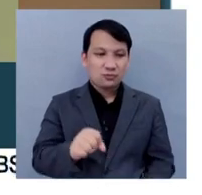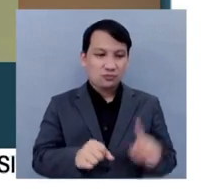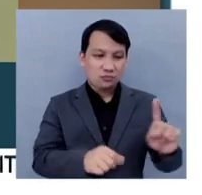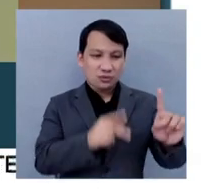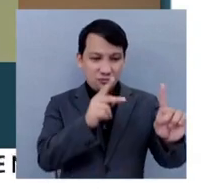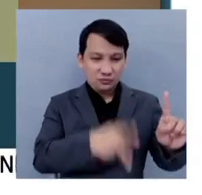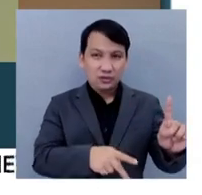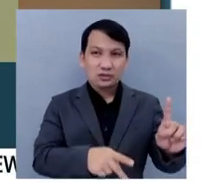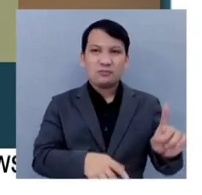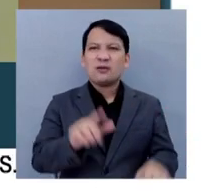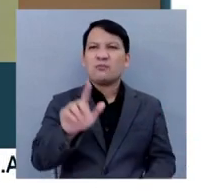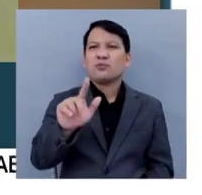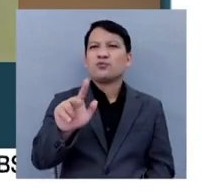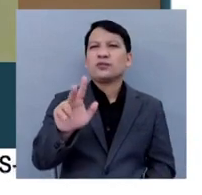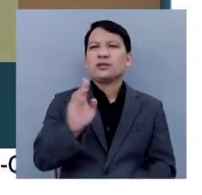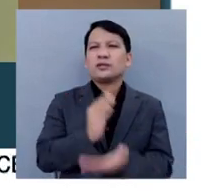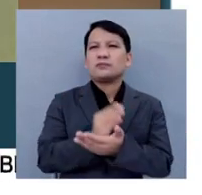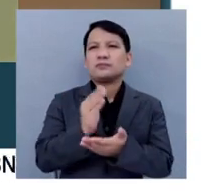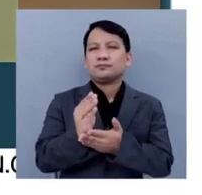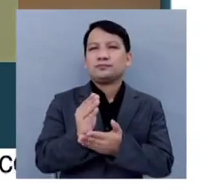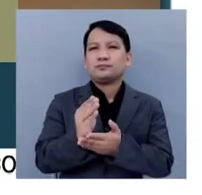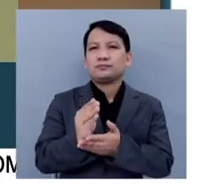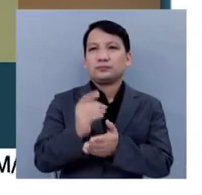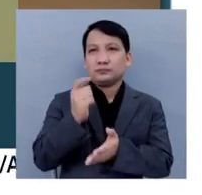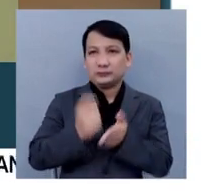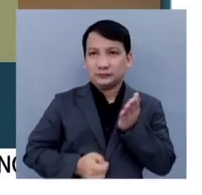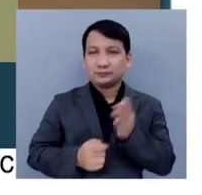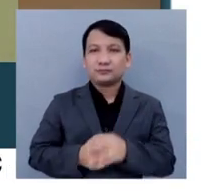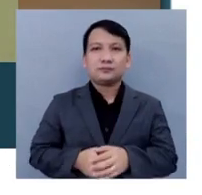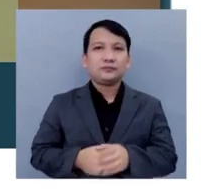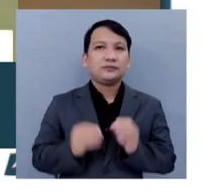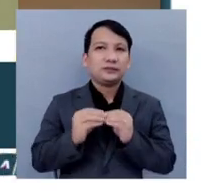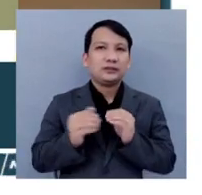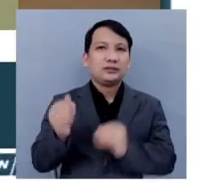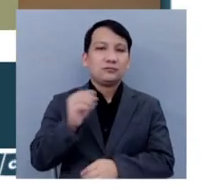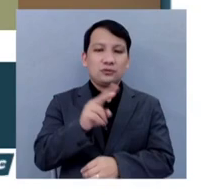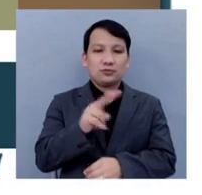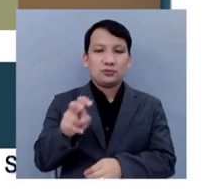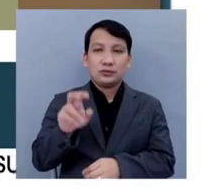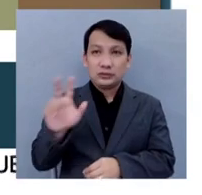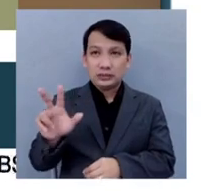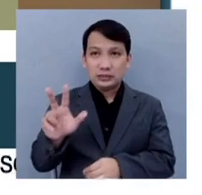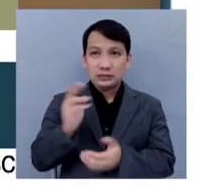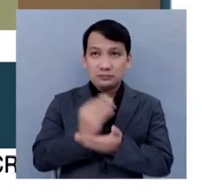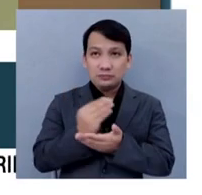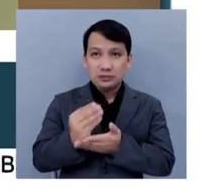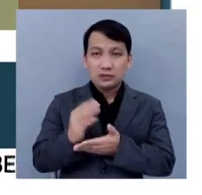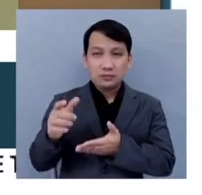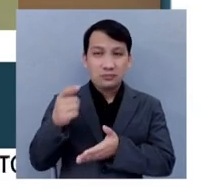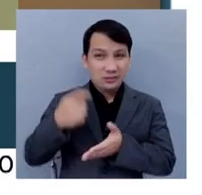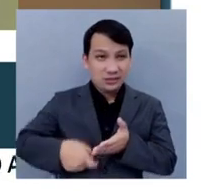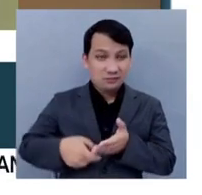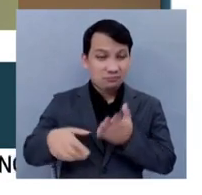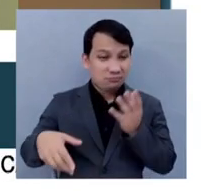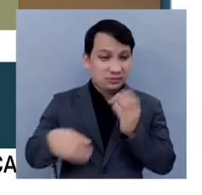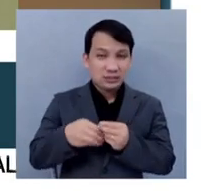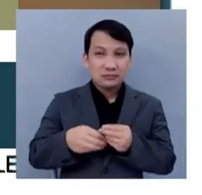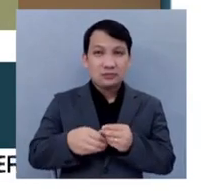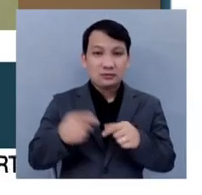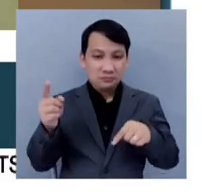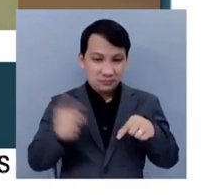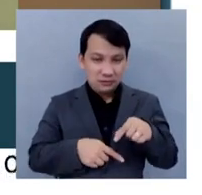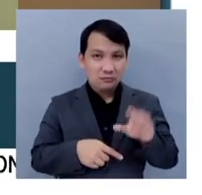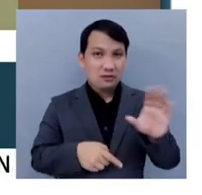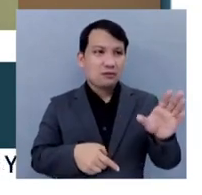least 23 billion pesos in taxes and at most 203 billion pesos in taxes plus penalties, you